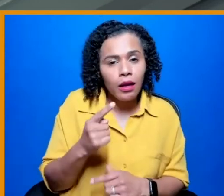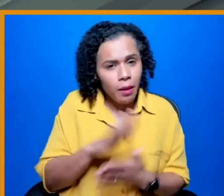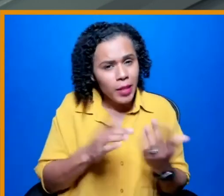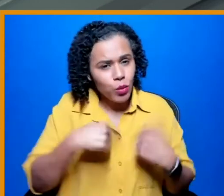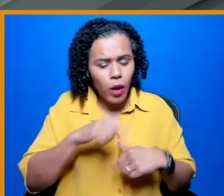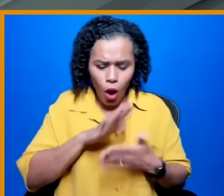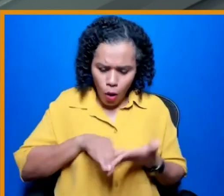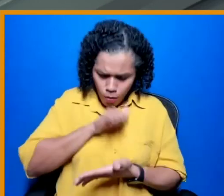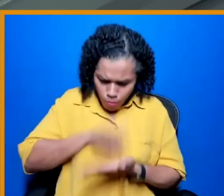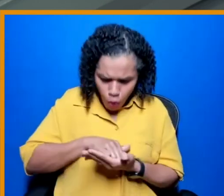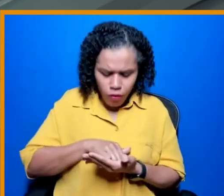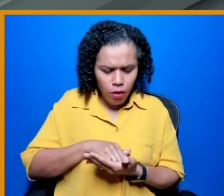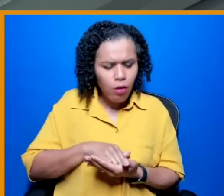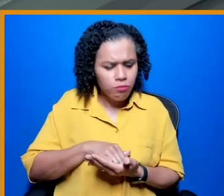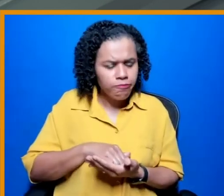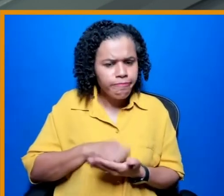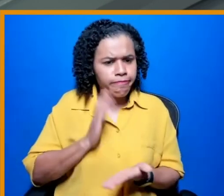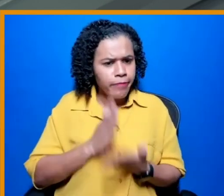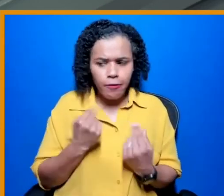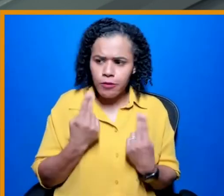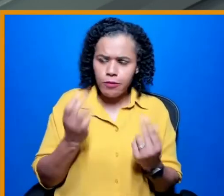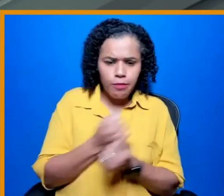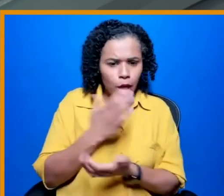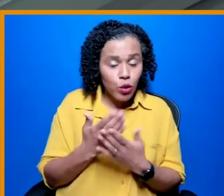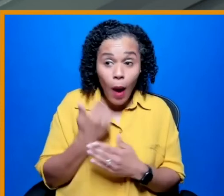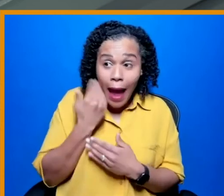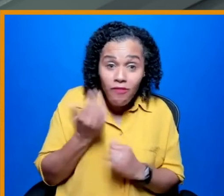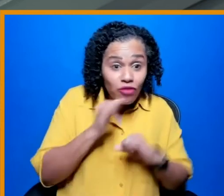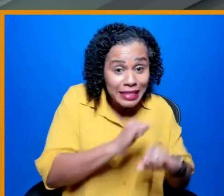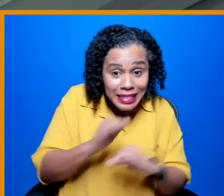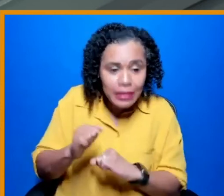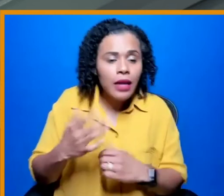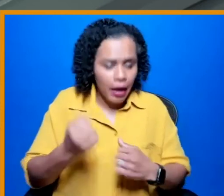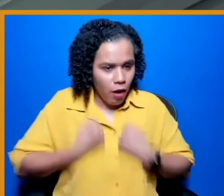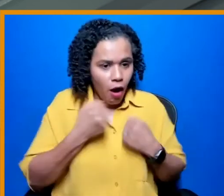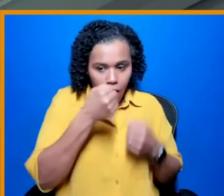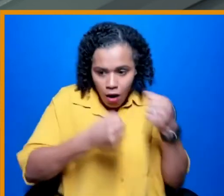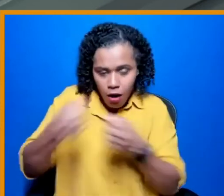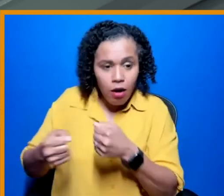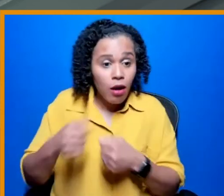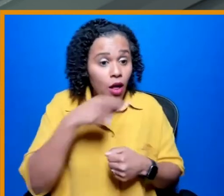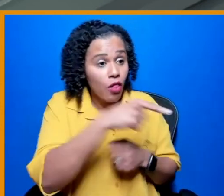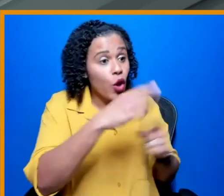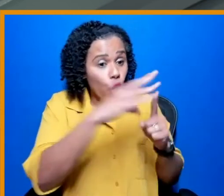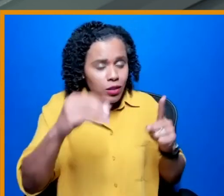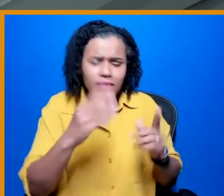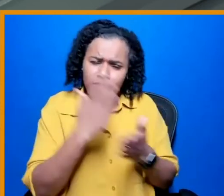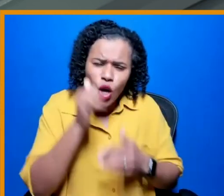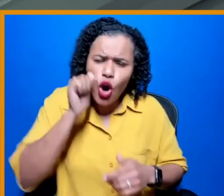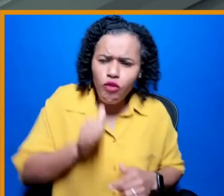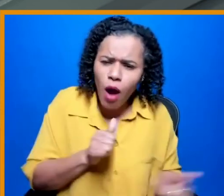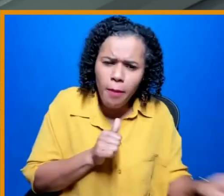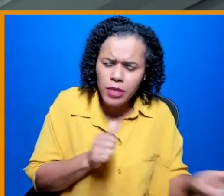for example, stand candidates in every seat. Whilst it may be a corrupt Conservative government that is in power at the moment, we should not rest